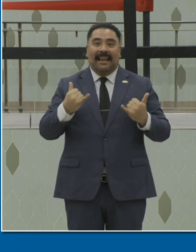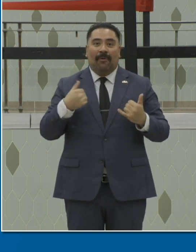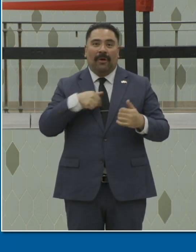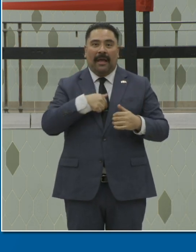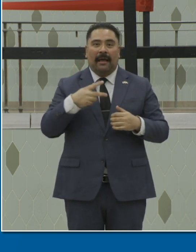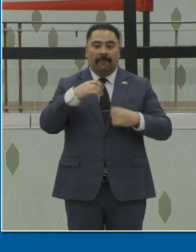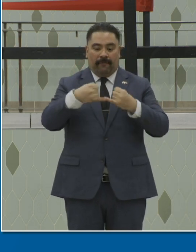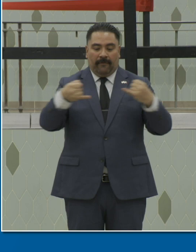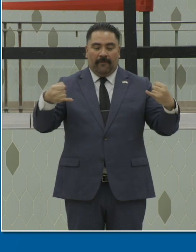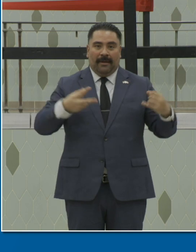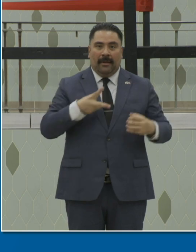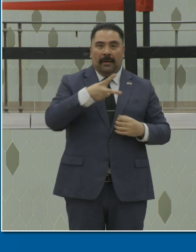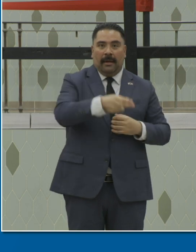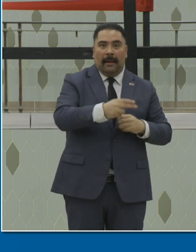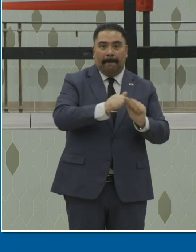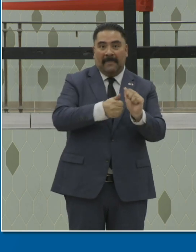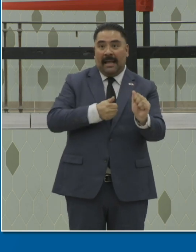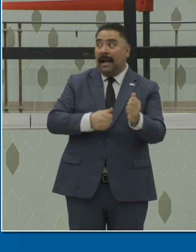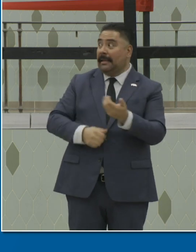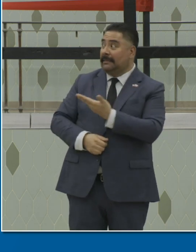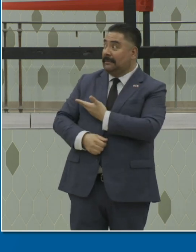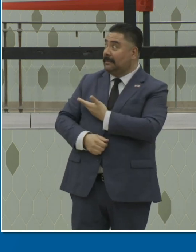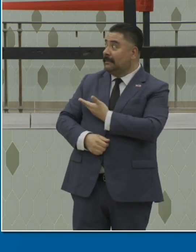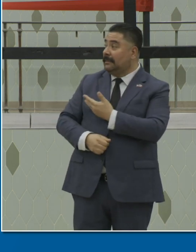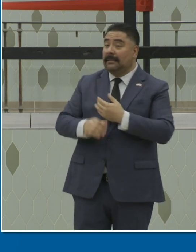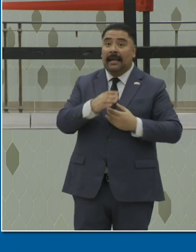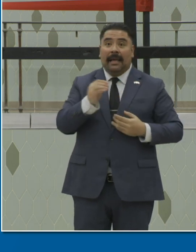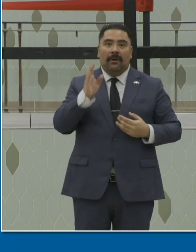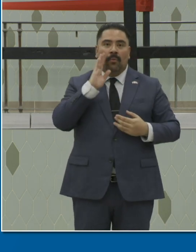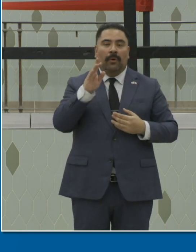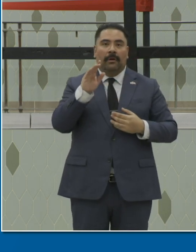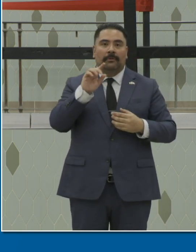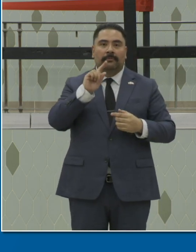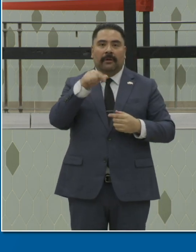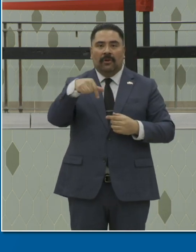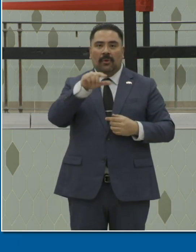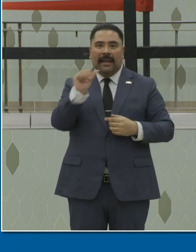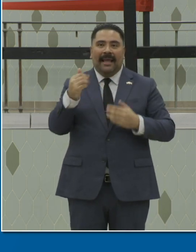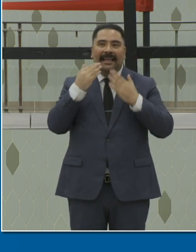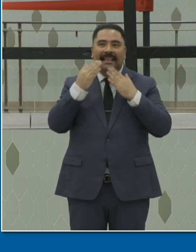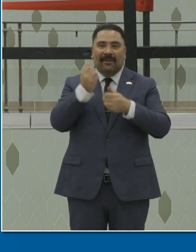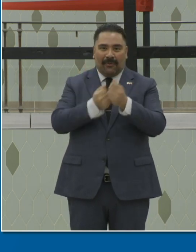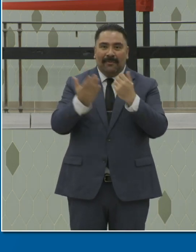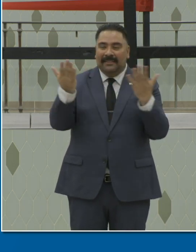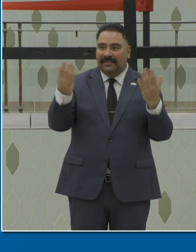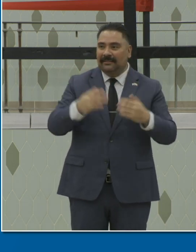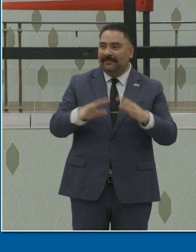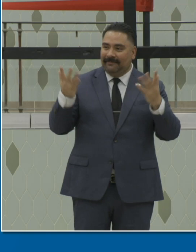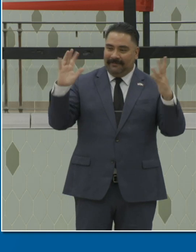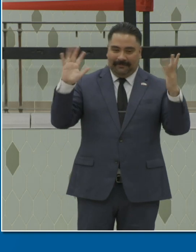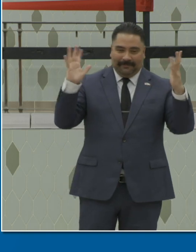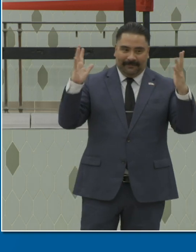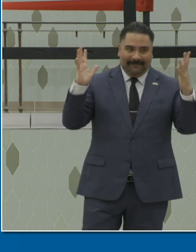going to have a ribbon cutting behind me, and then we'll take a few questions. Well, thank you very much.